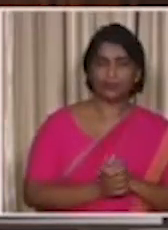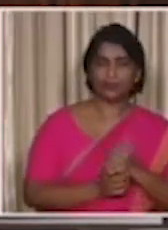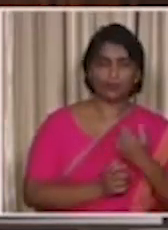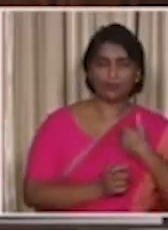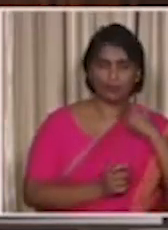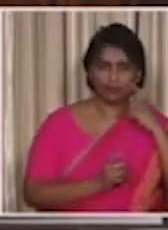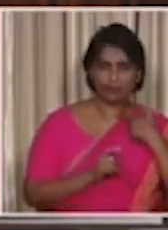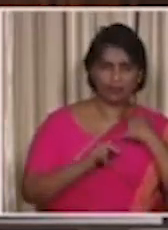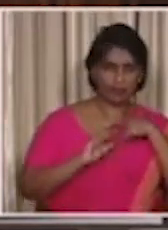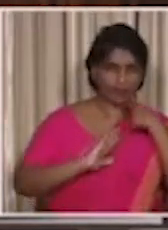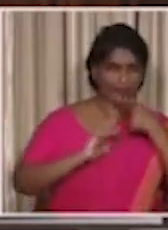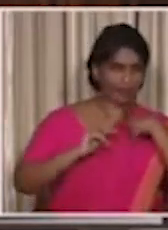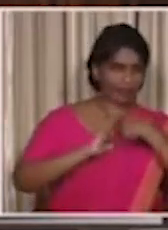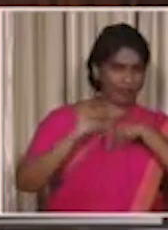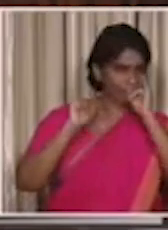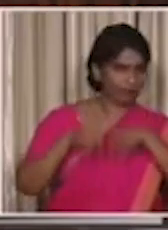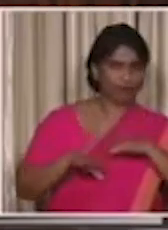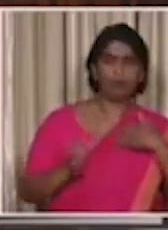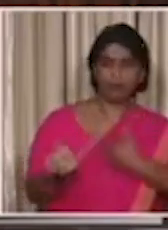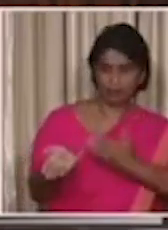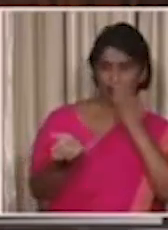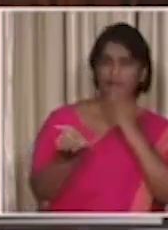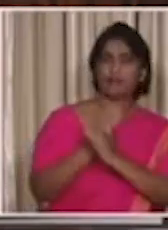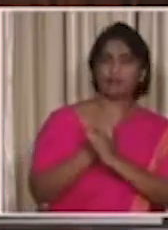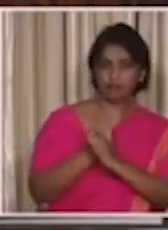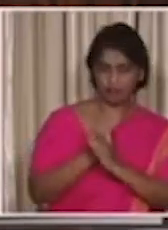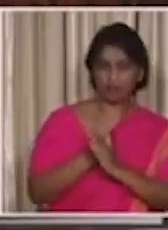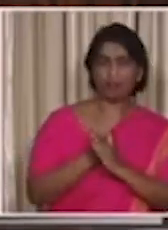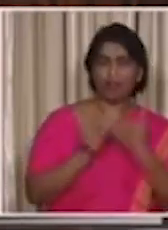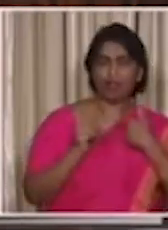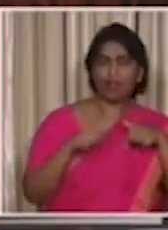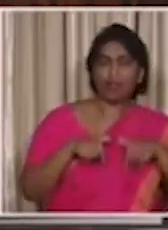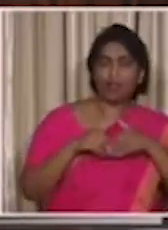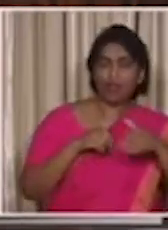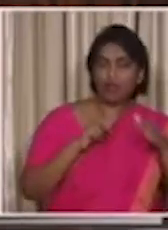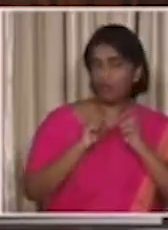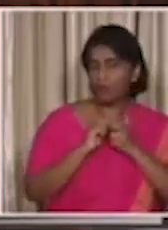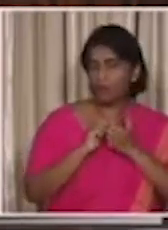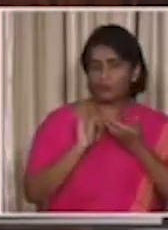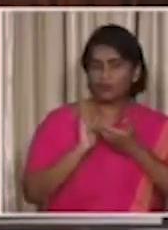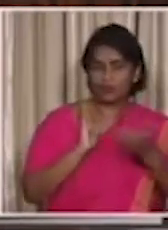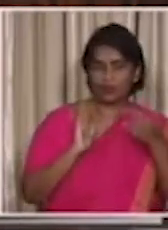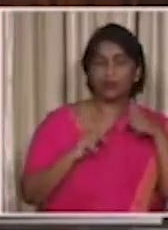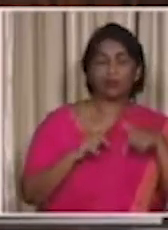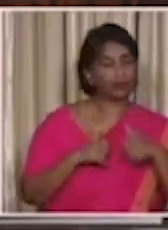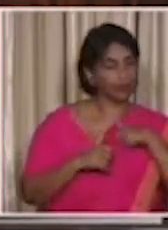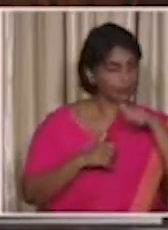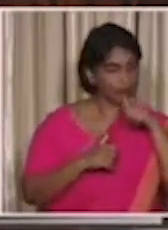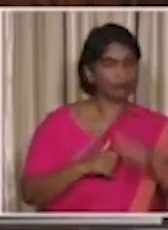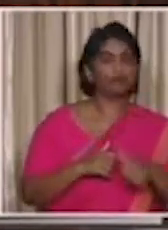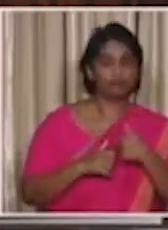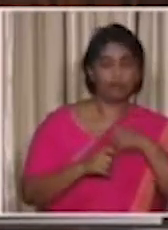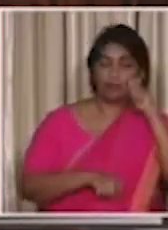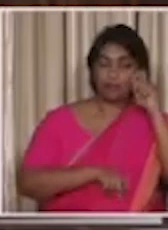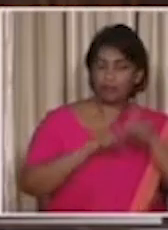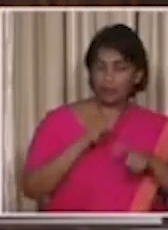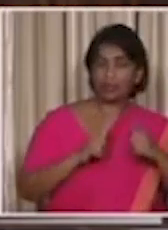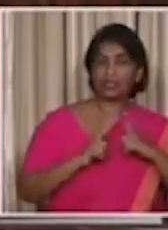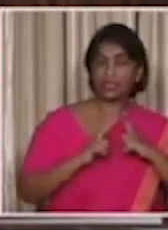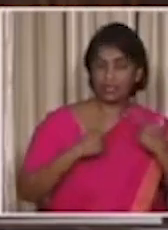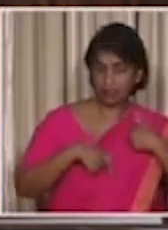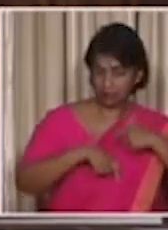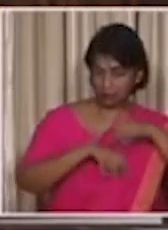my country. I want to help it out of the situation it is in currently. I also don't want the people leaving at a